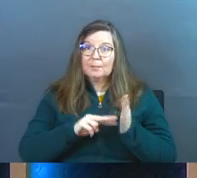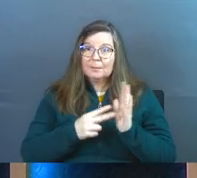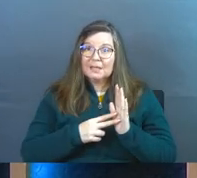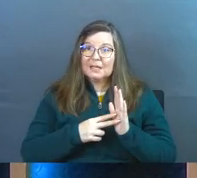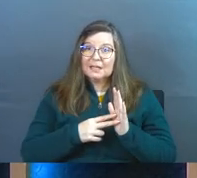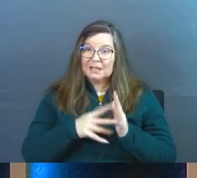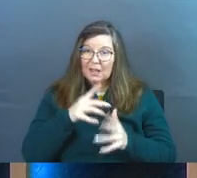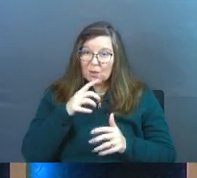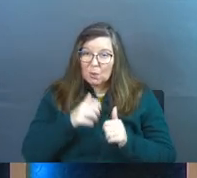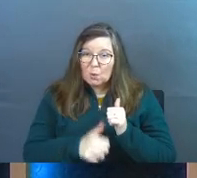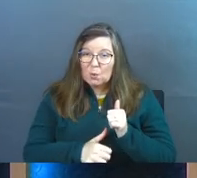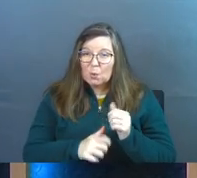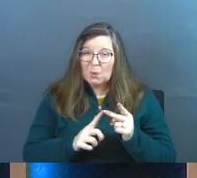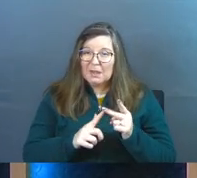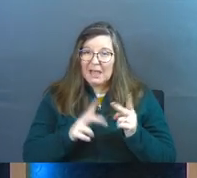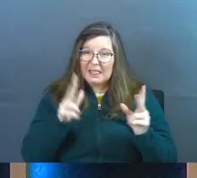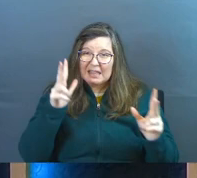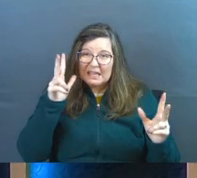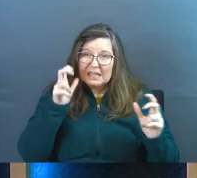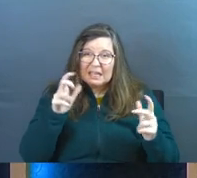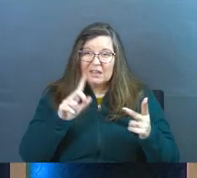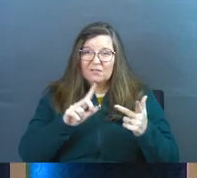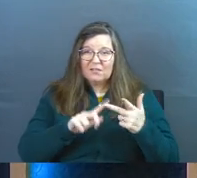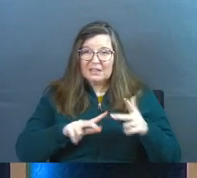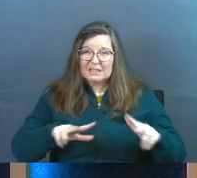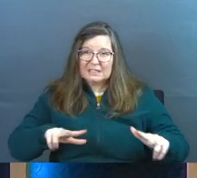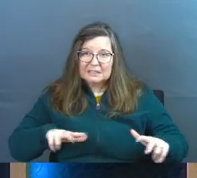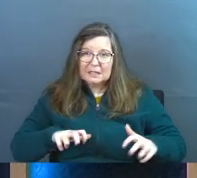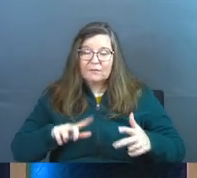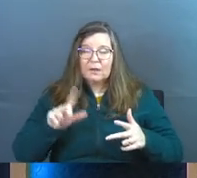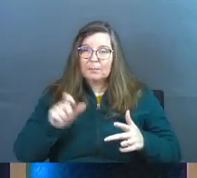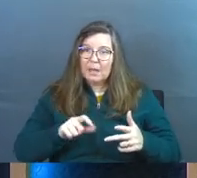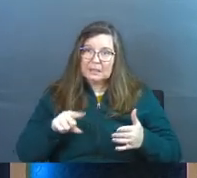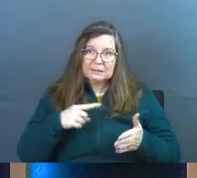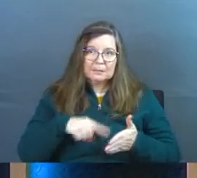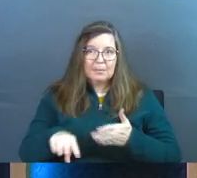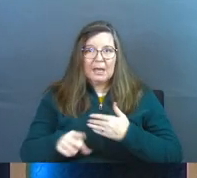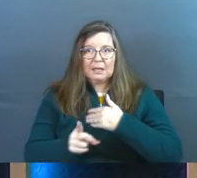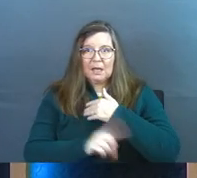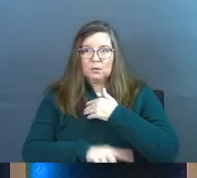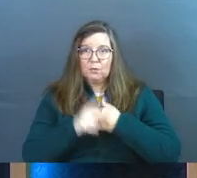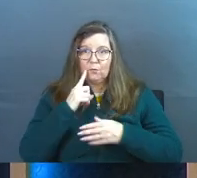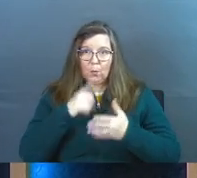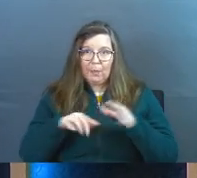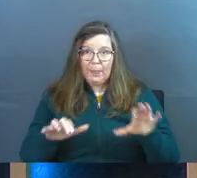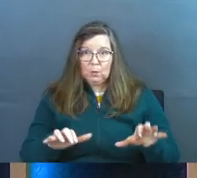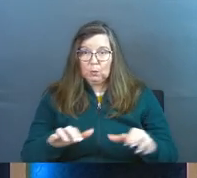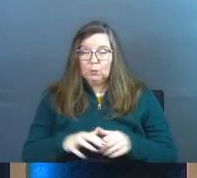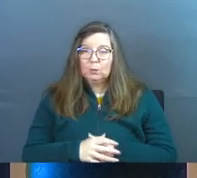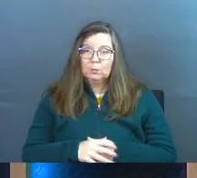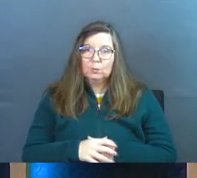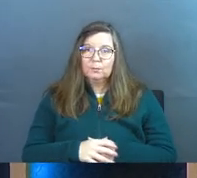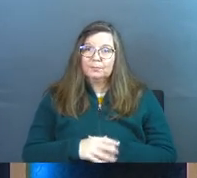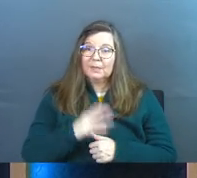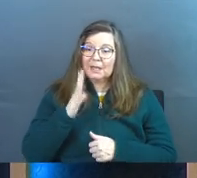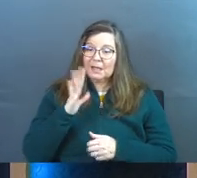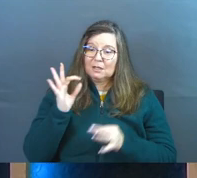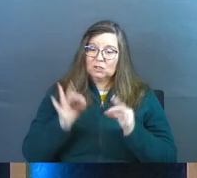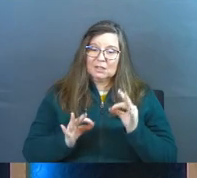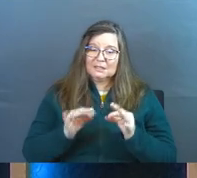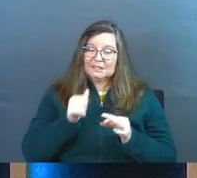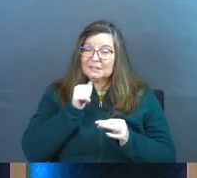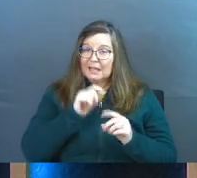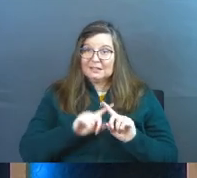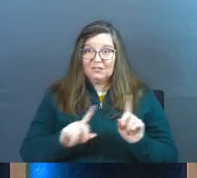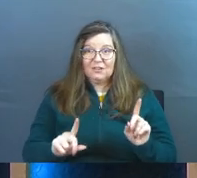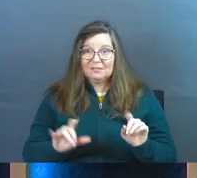that the cruel and the evil and the selfish must pay consequences for what they do. And God's justice is